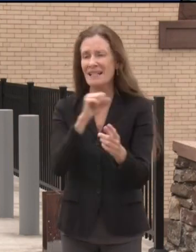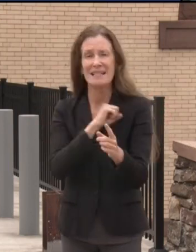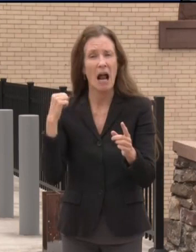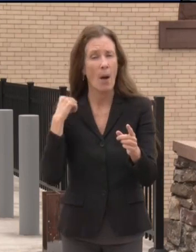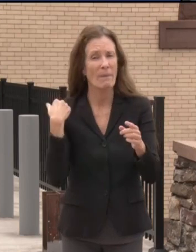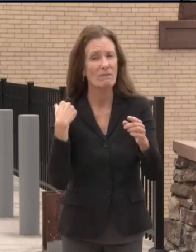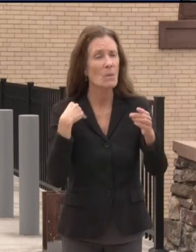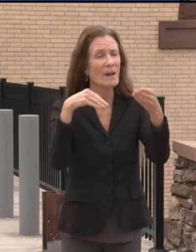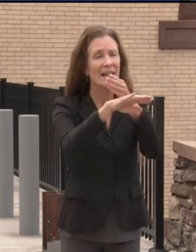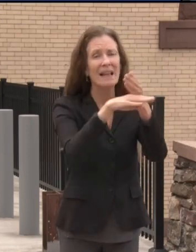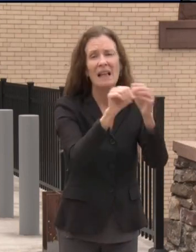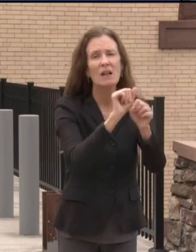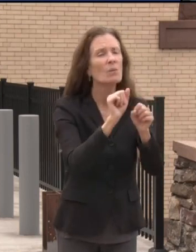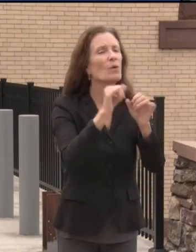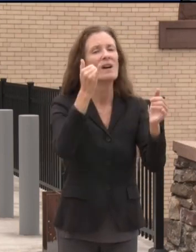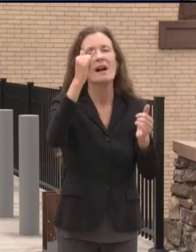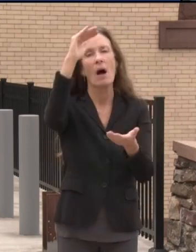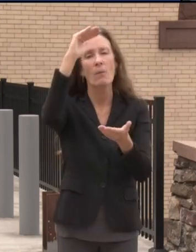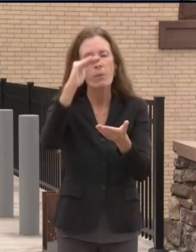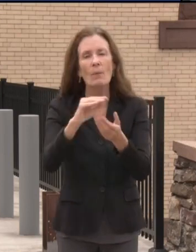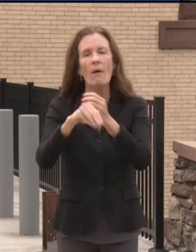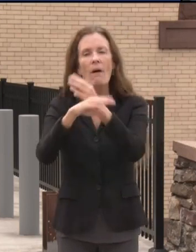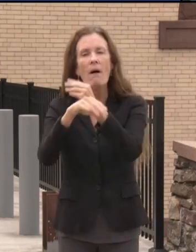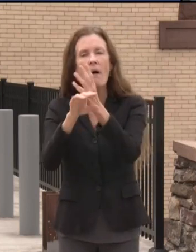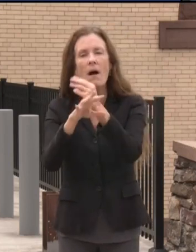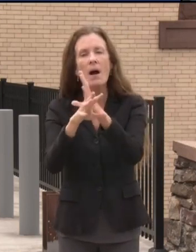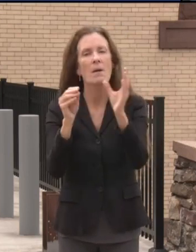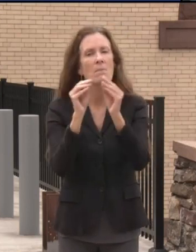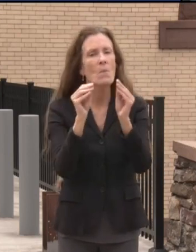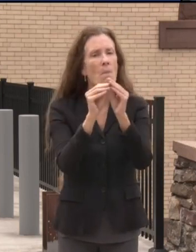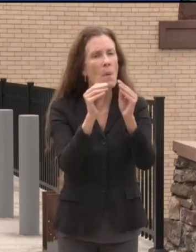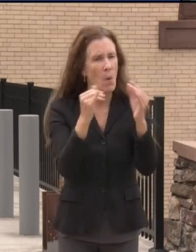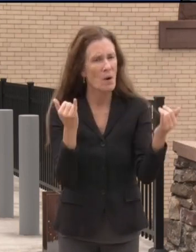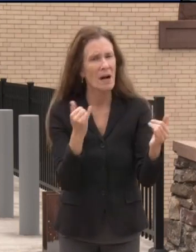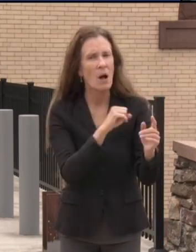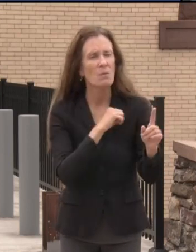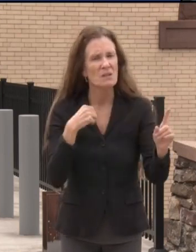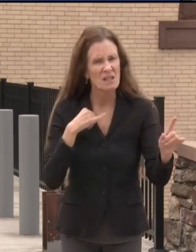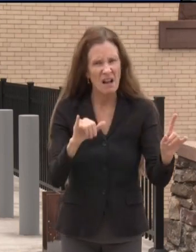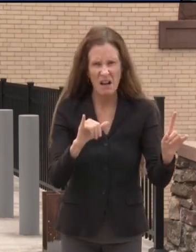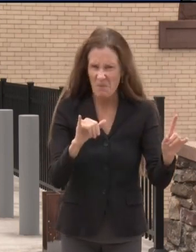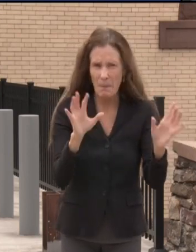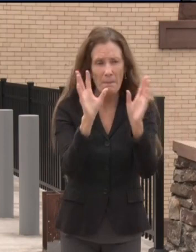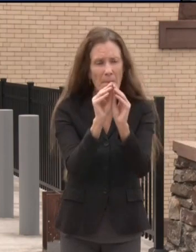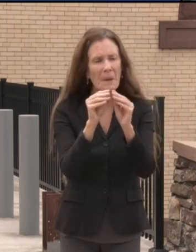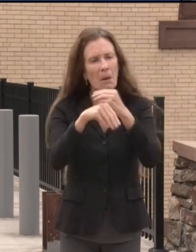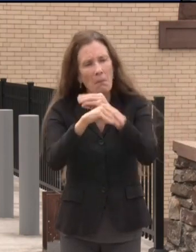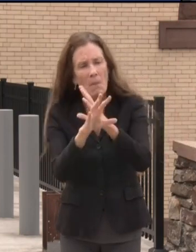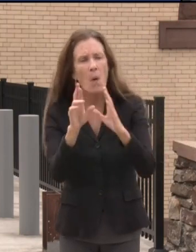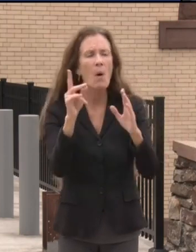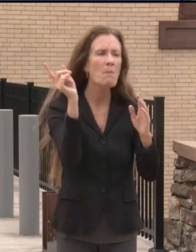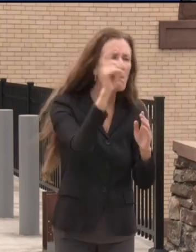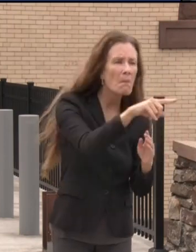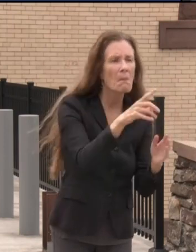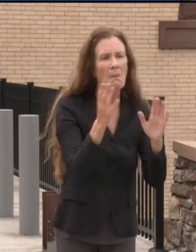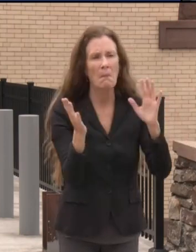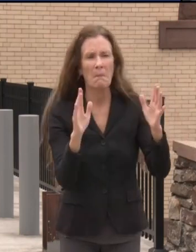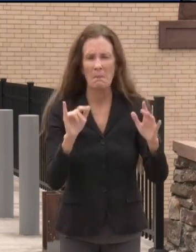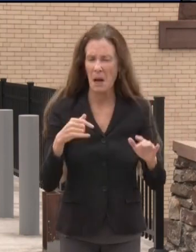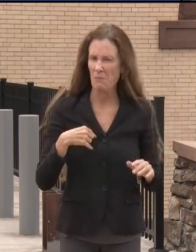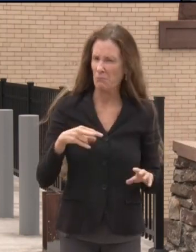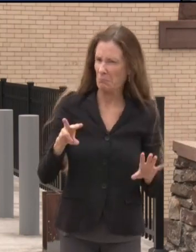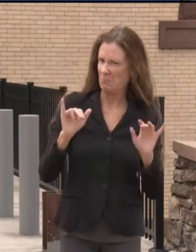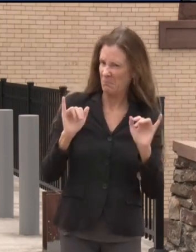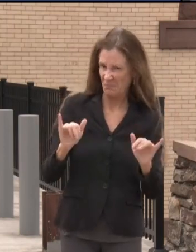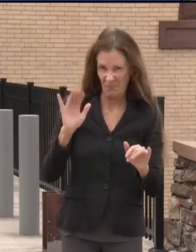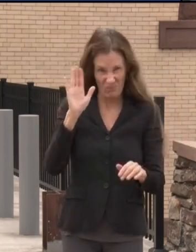meetings, and that's one of the issues that I check on every meeting. And lastly, real quick, what is the cost of offering